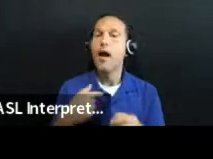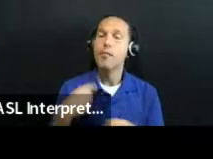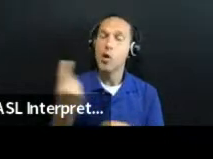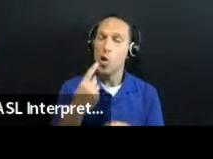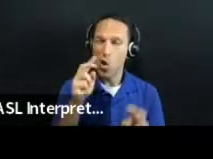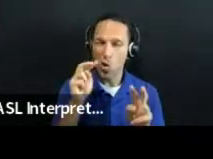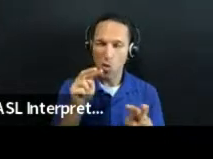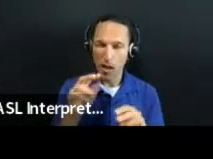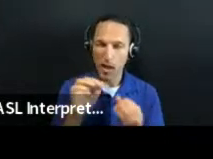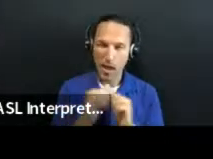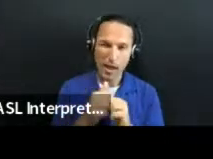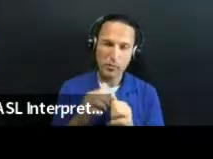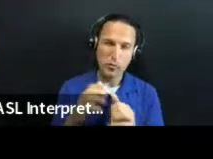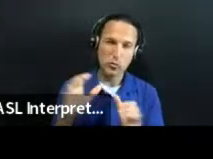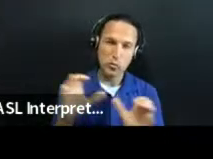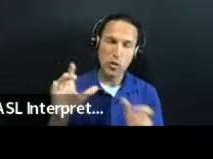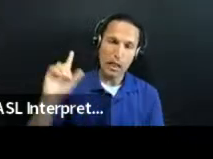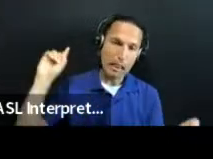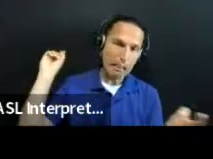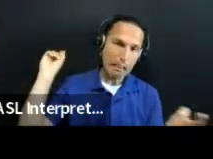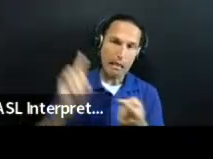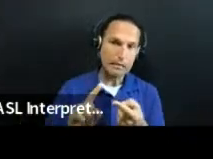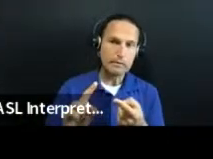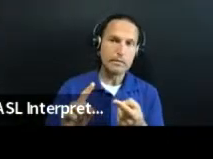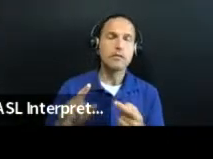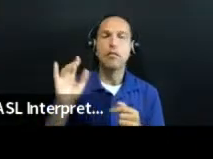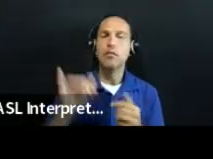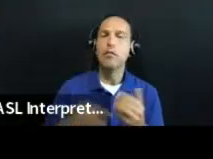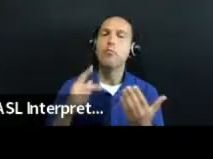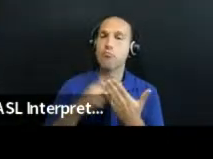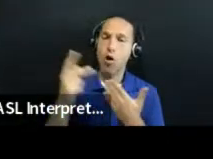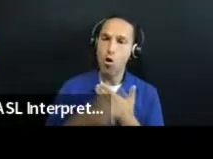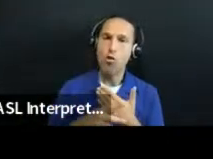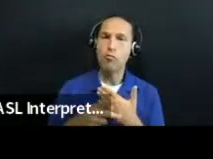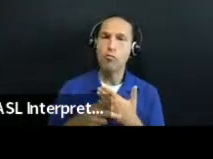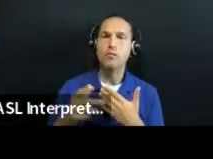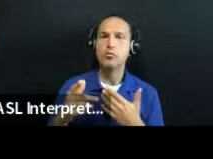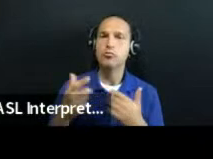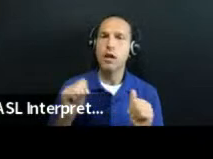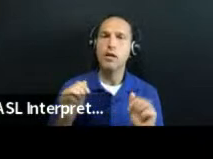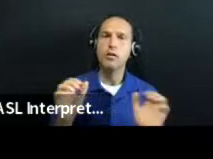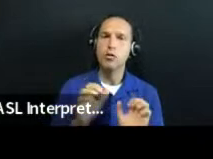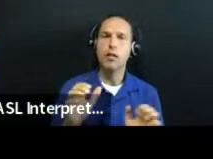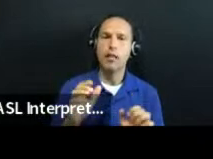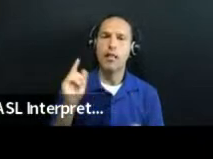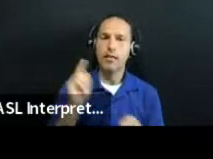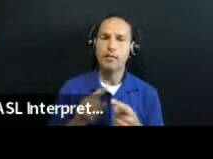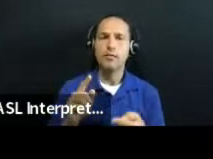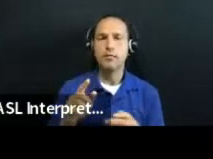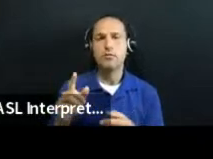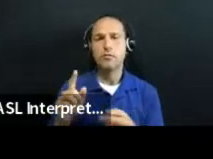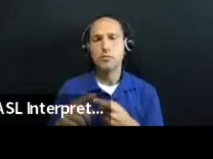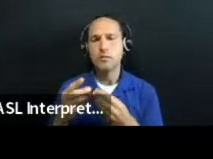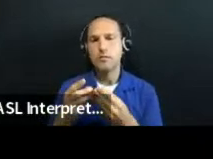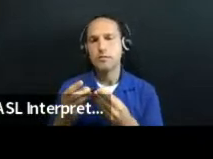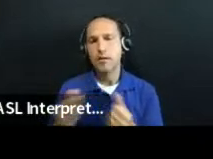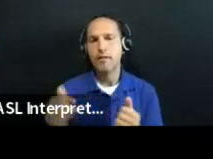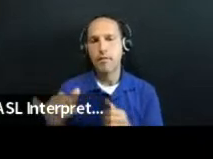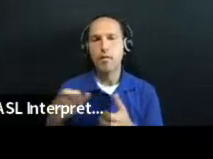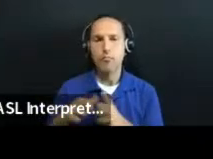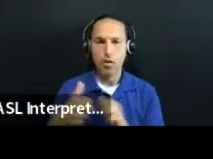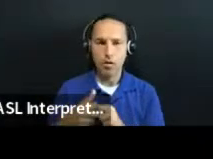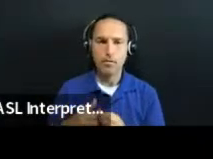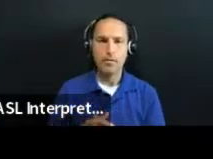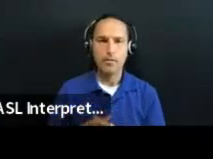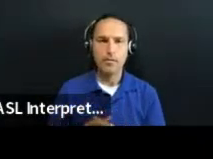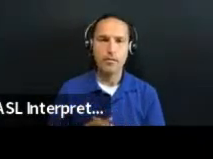looking for a way to do less. Right. I mean, programmers are supposed to do as little as possible, but solve a problem. And so trying